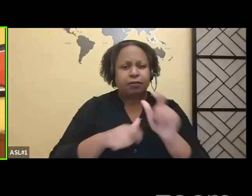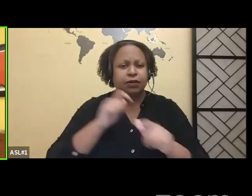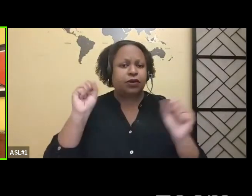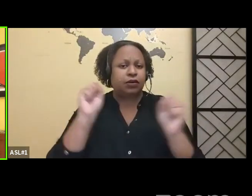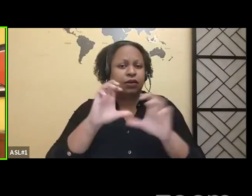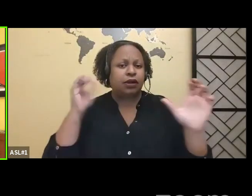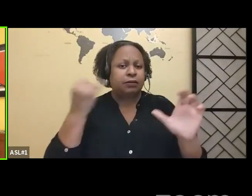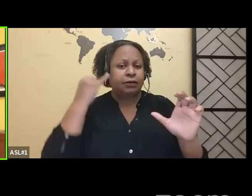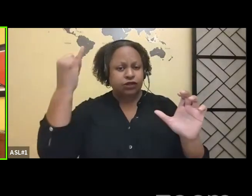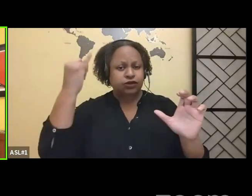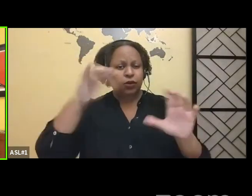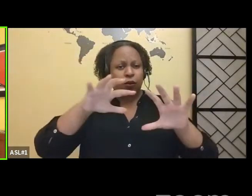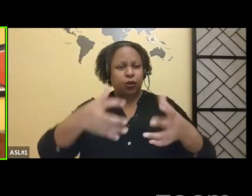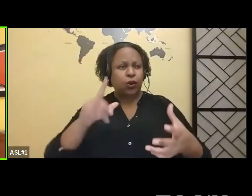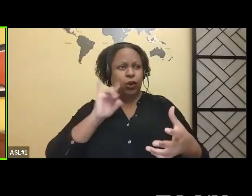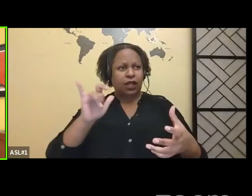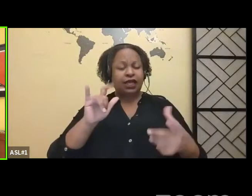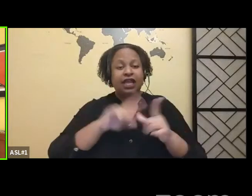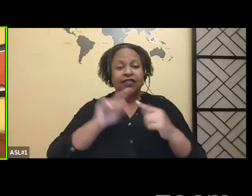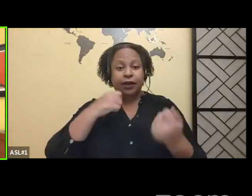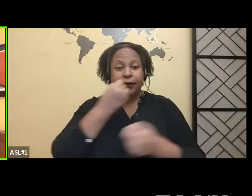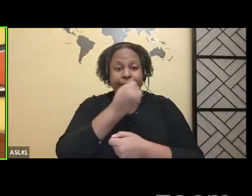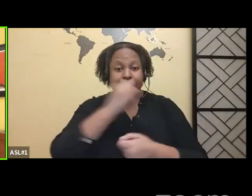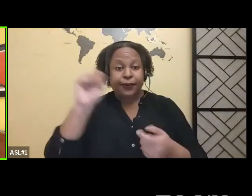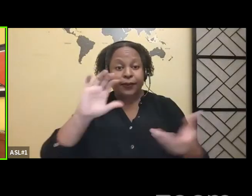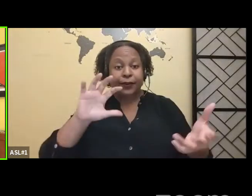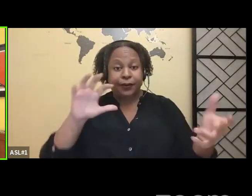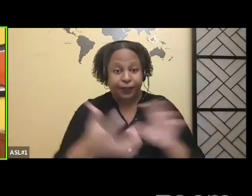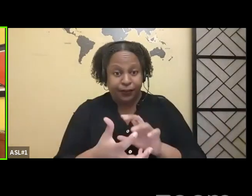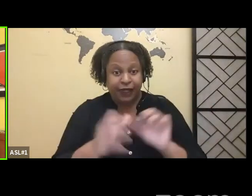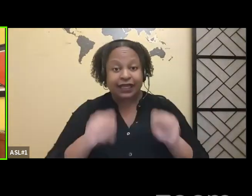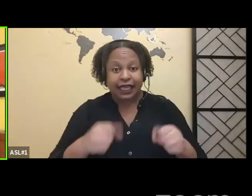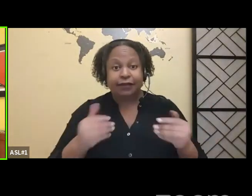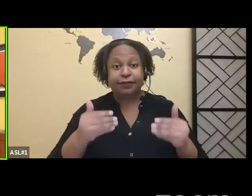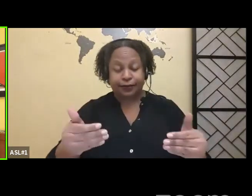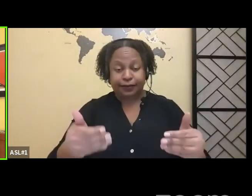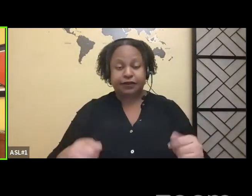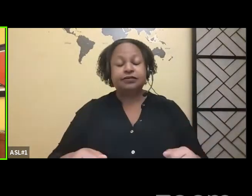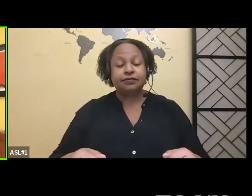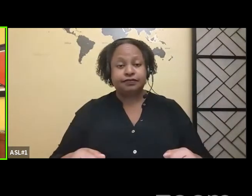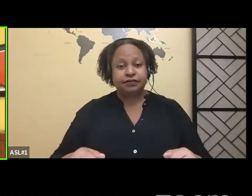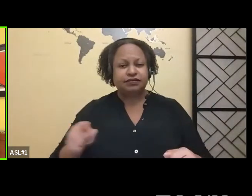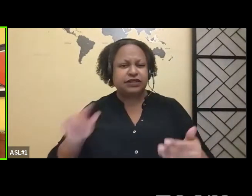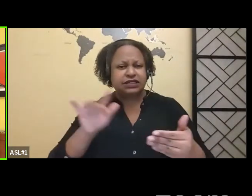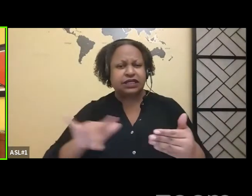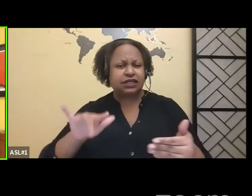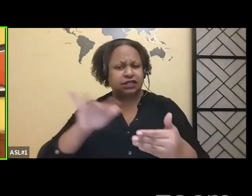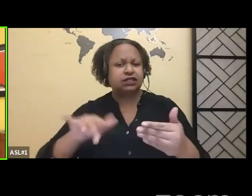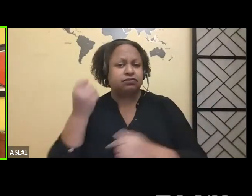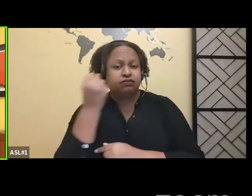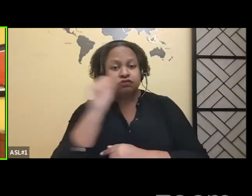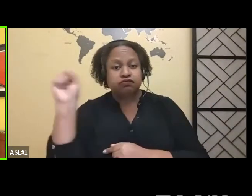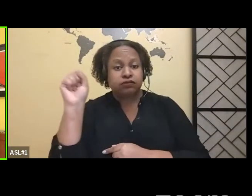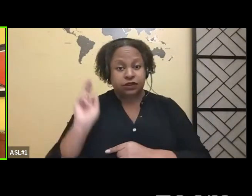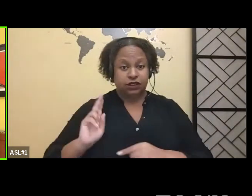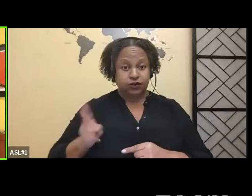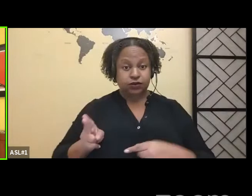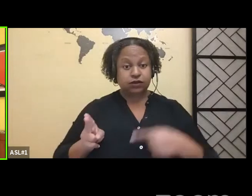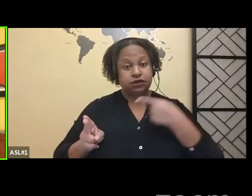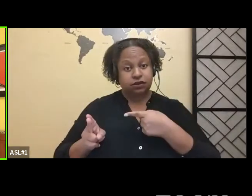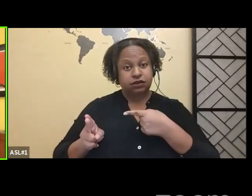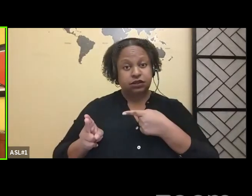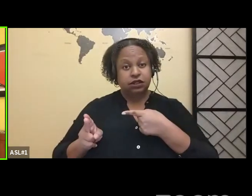of revolution could move forward. As he studied revolution, he looked